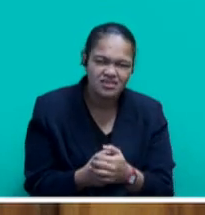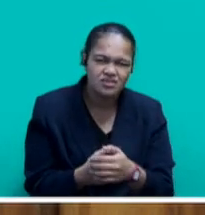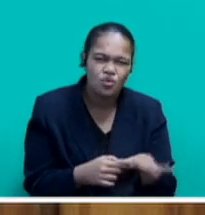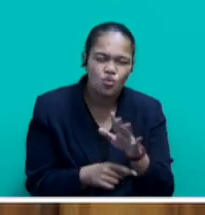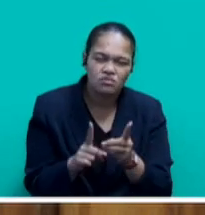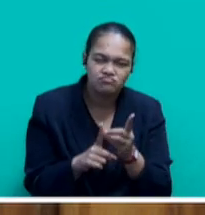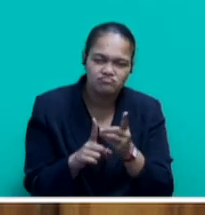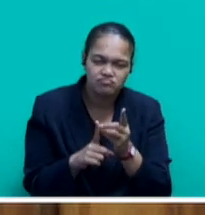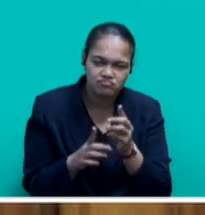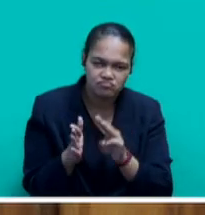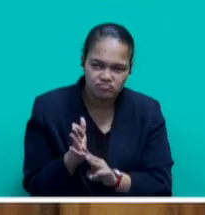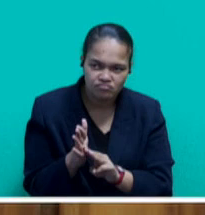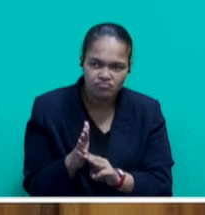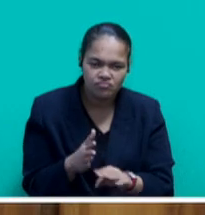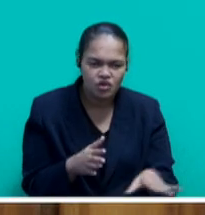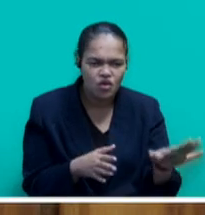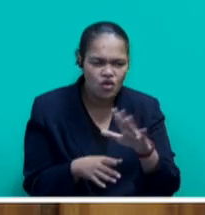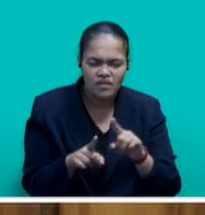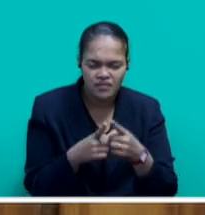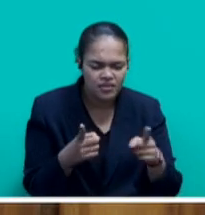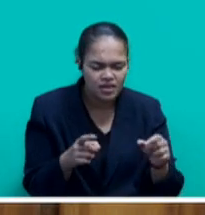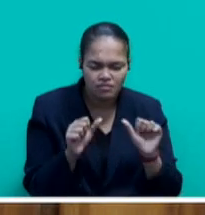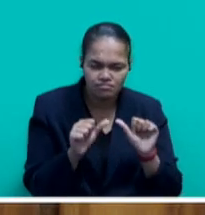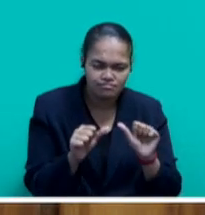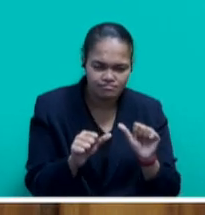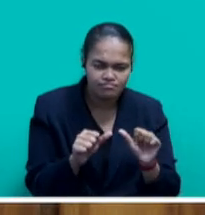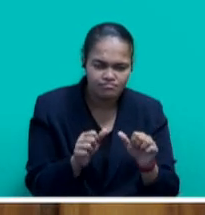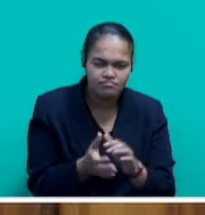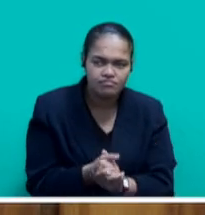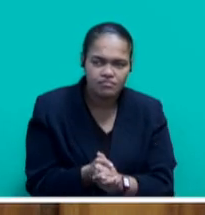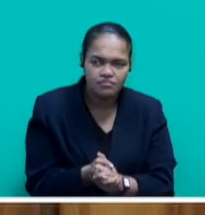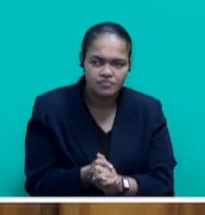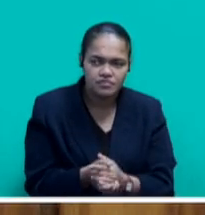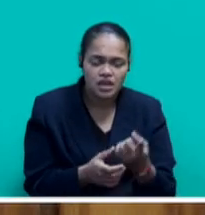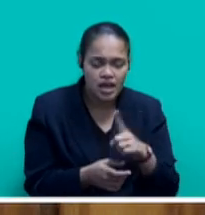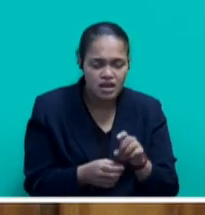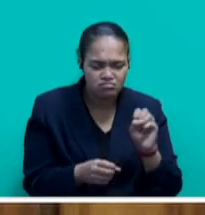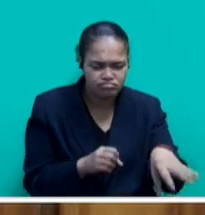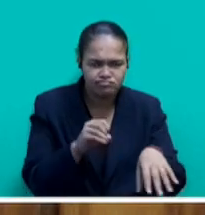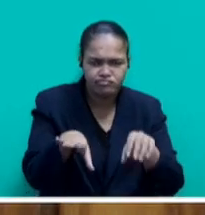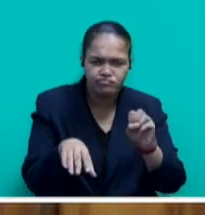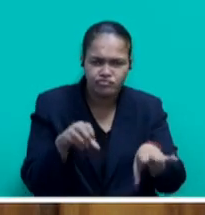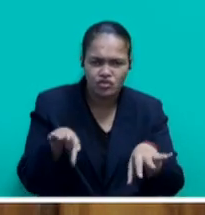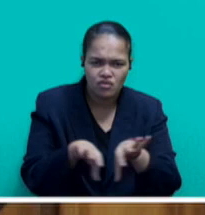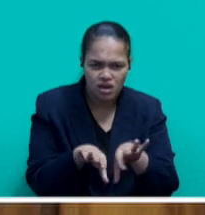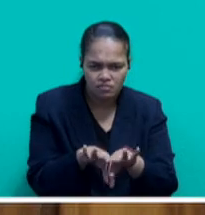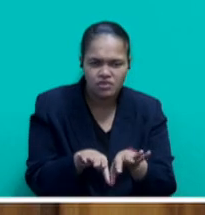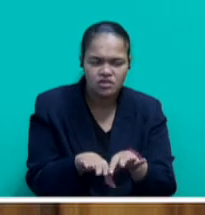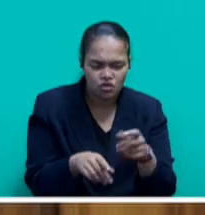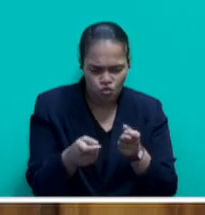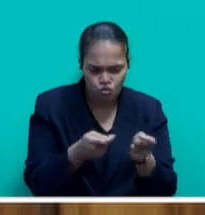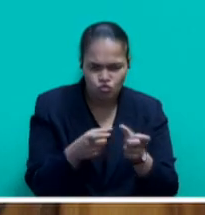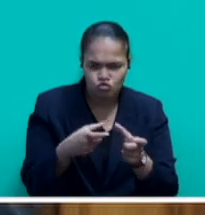developments are sustainable, the ozone layer is protected, waste is properly managed, and pollution is controlled. Mr. Speaker, sir, the